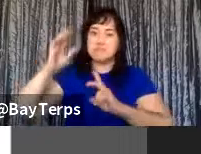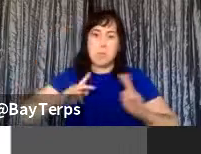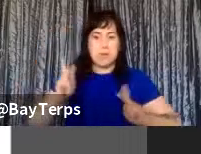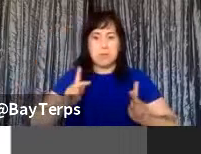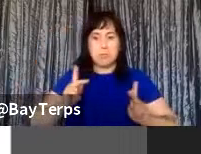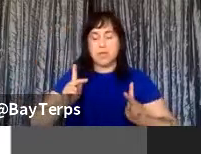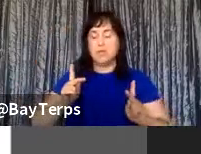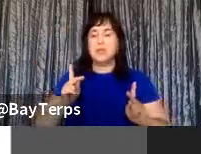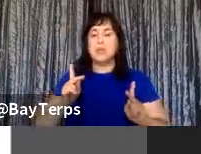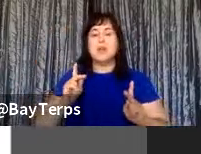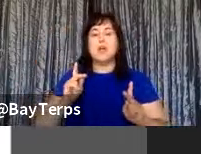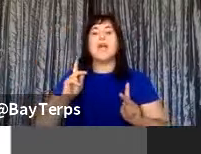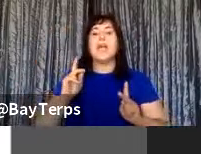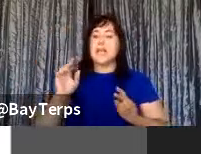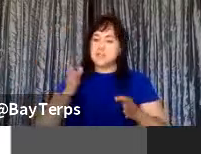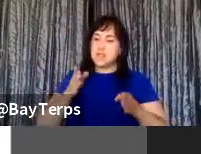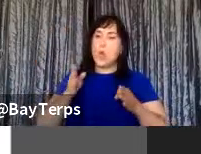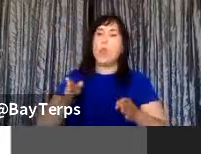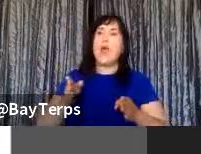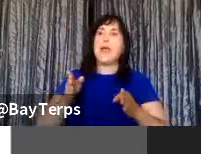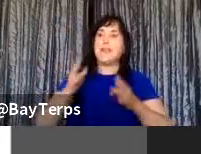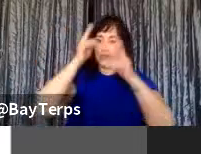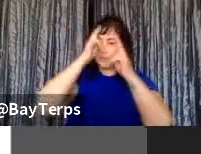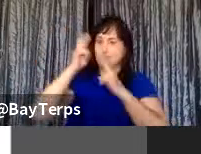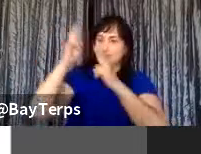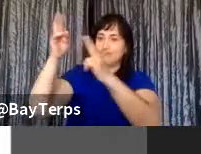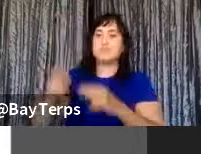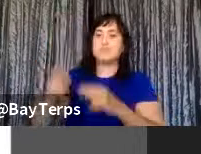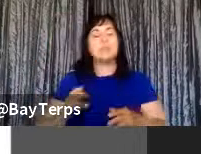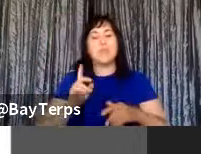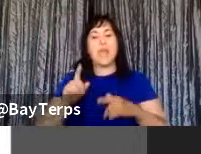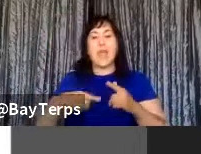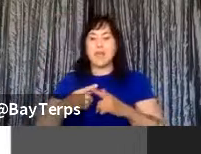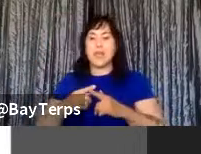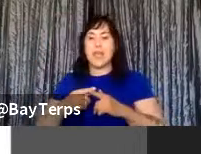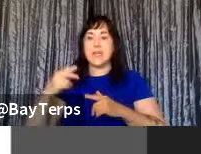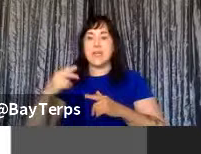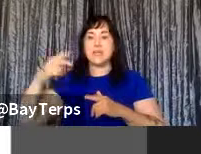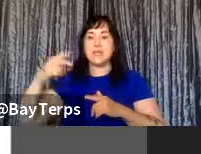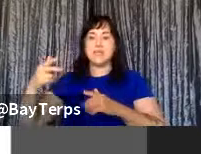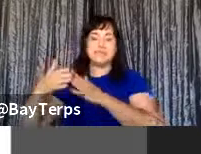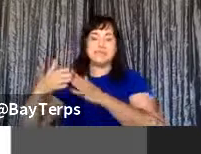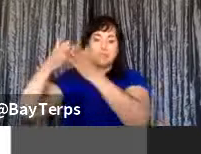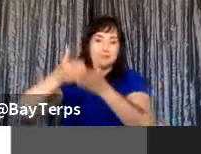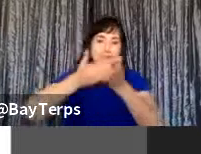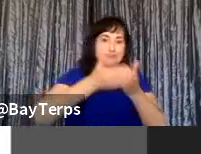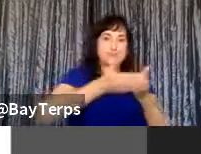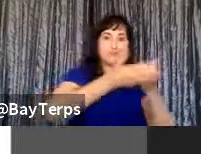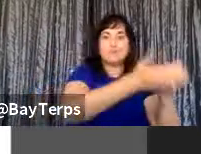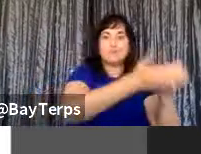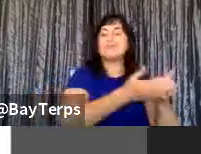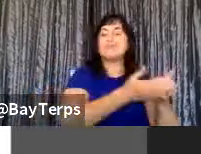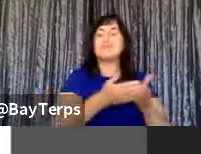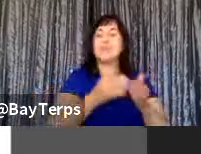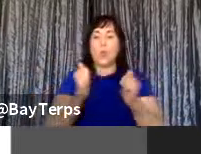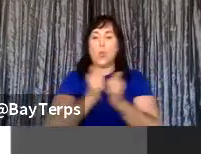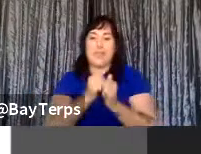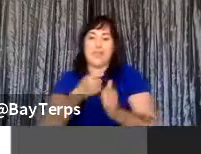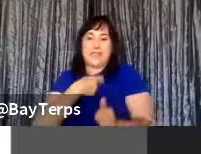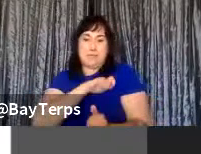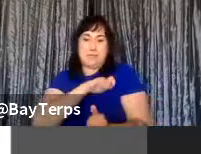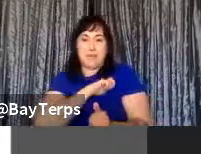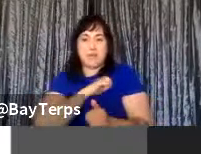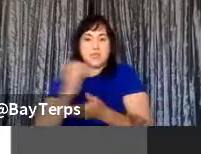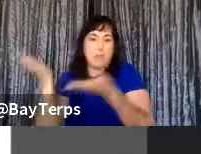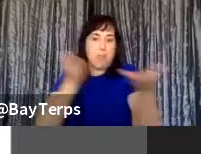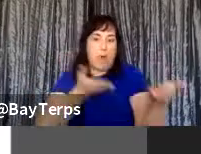used as a form of tribute. It makes its way across the Atlantic with the Spanish, with the conquistadors, and it becomes like the